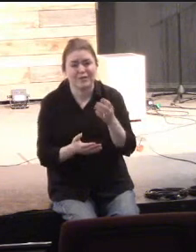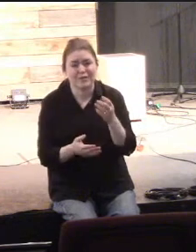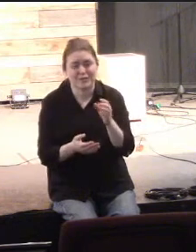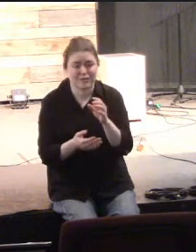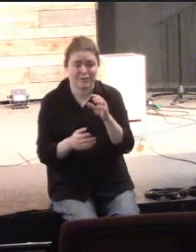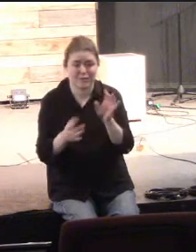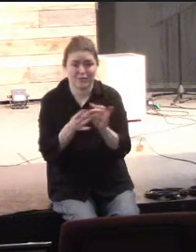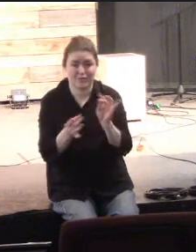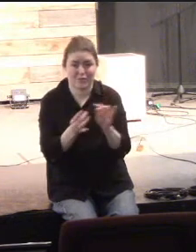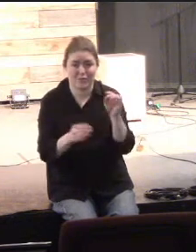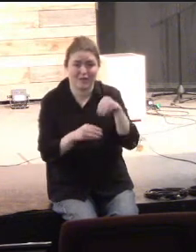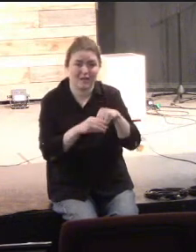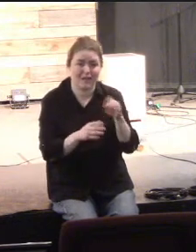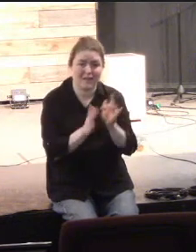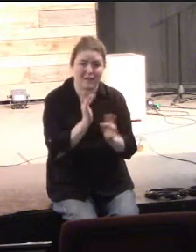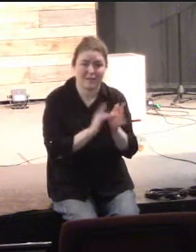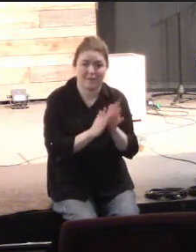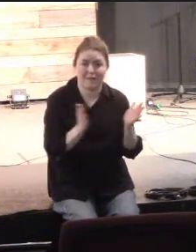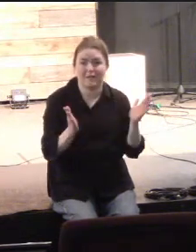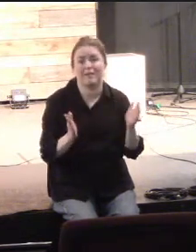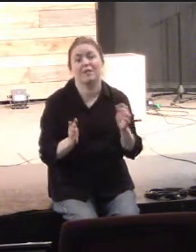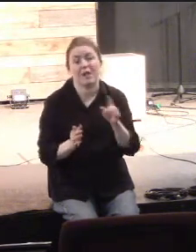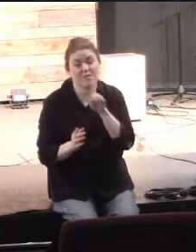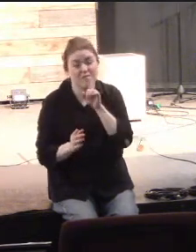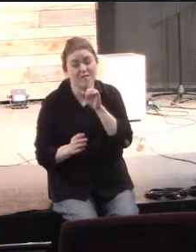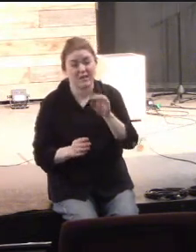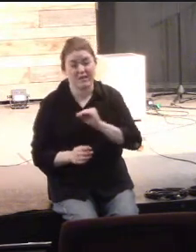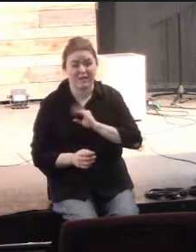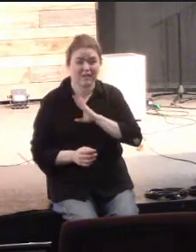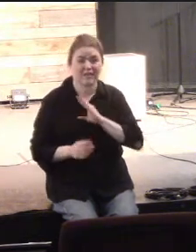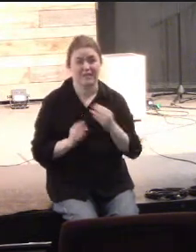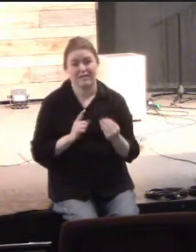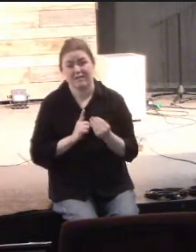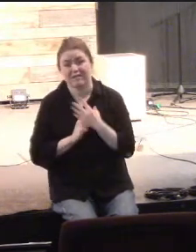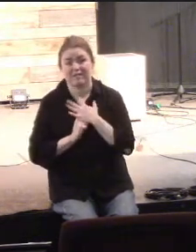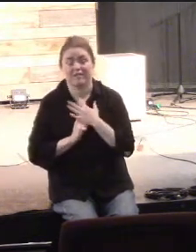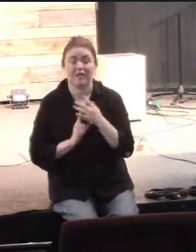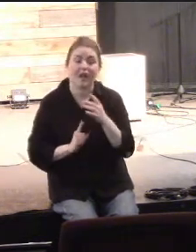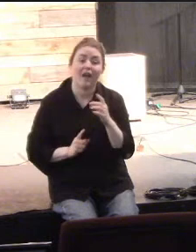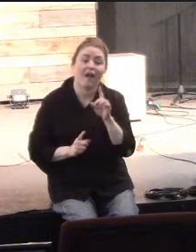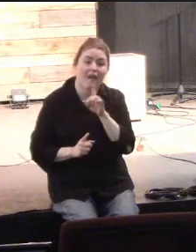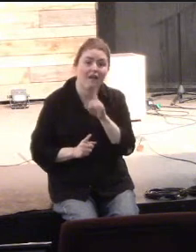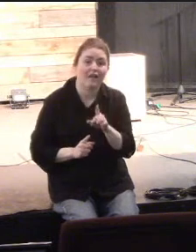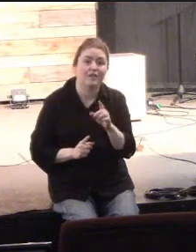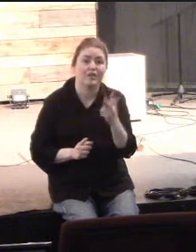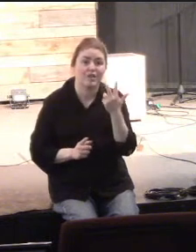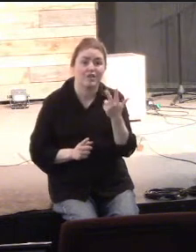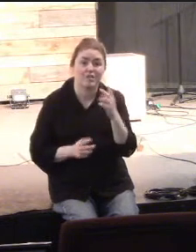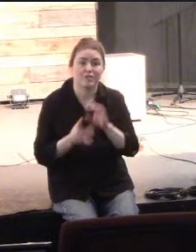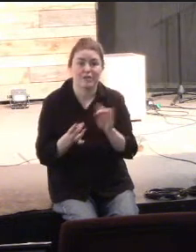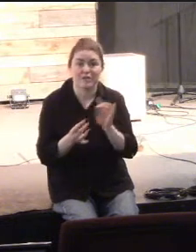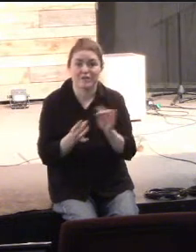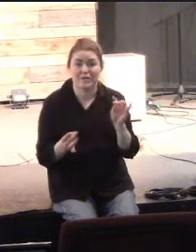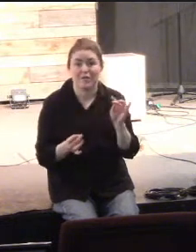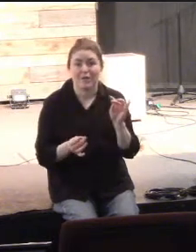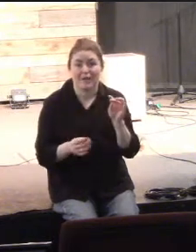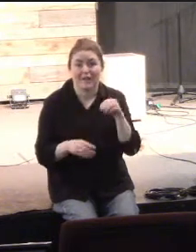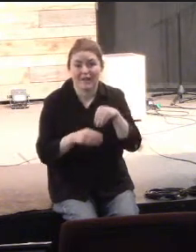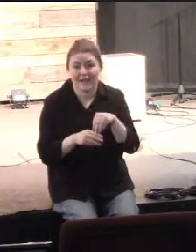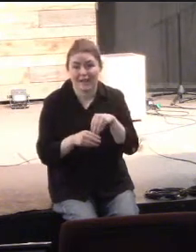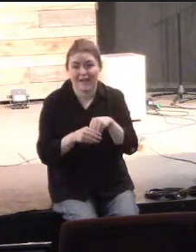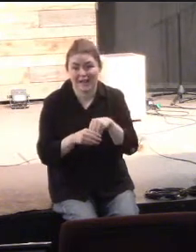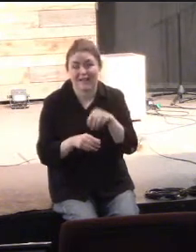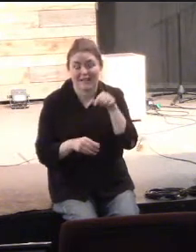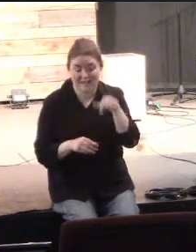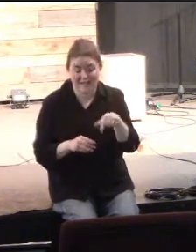couple of stories that are very inspiring. In fact, there are probably three stories within this particular section that